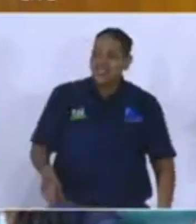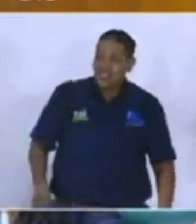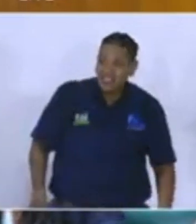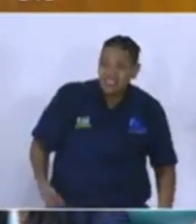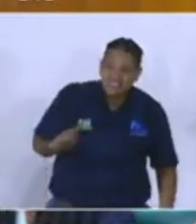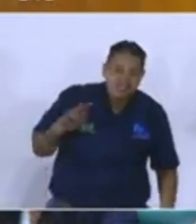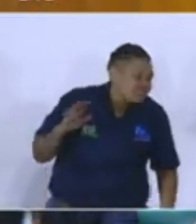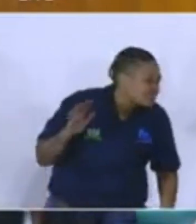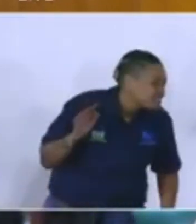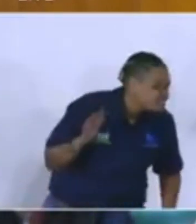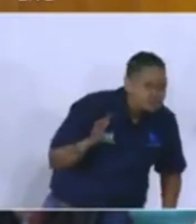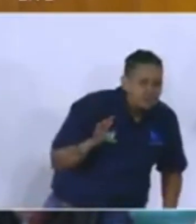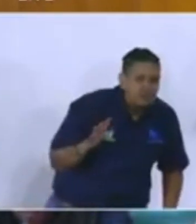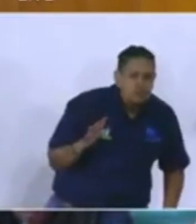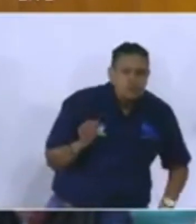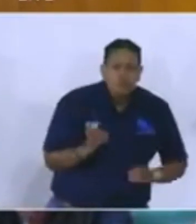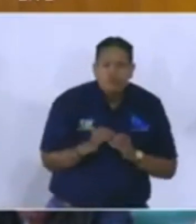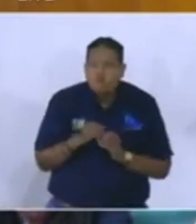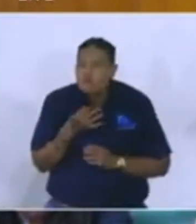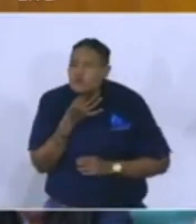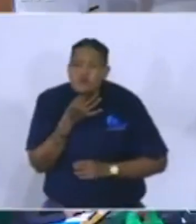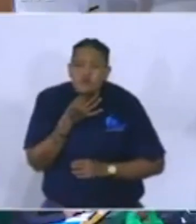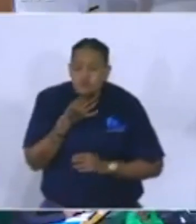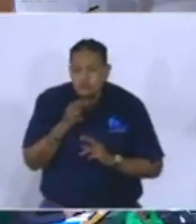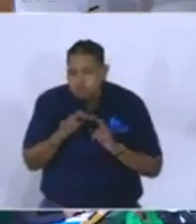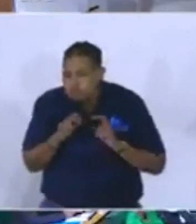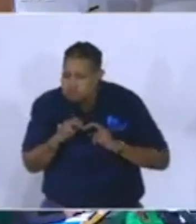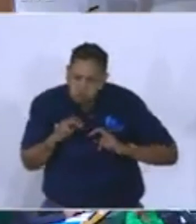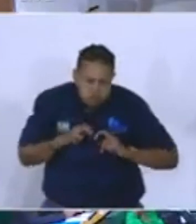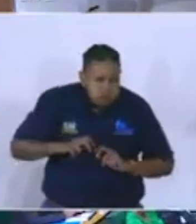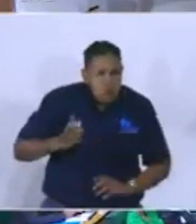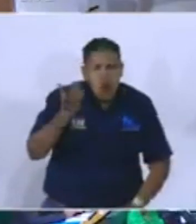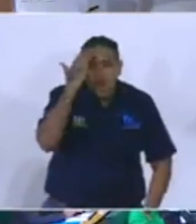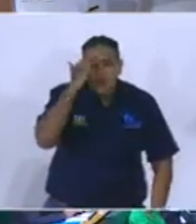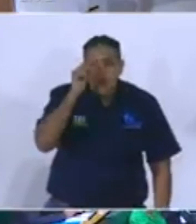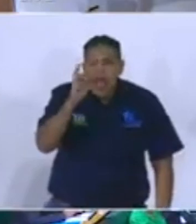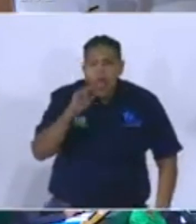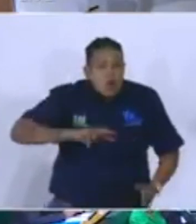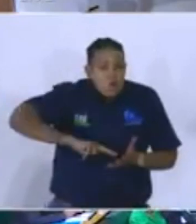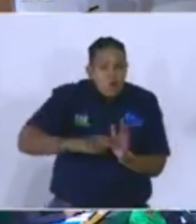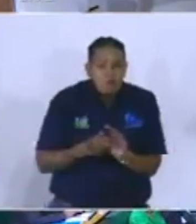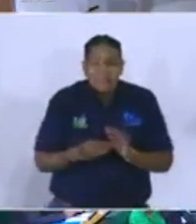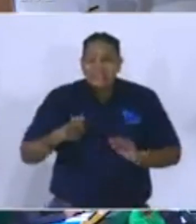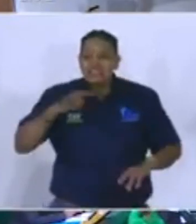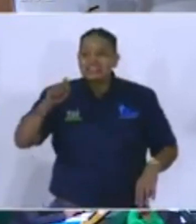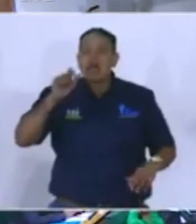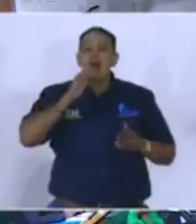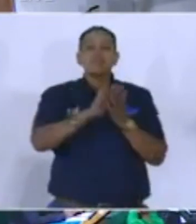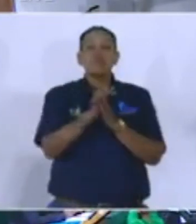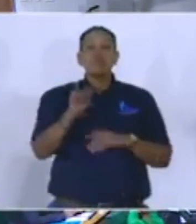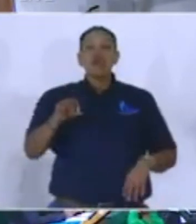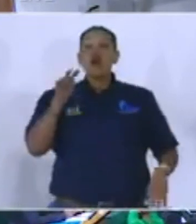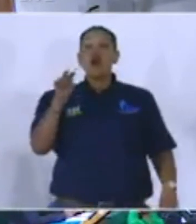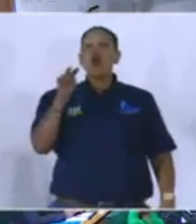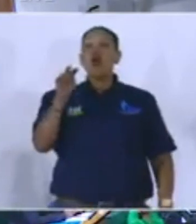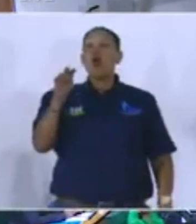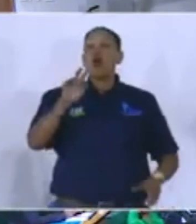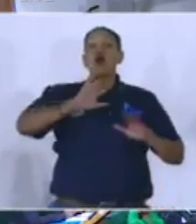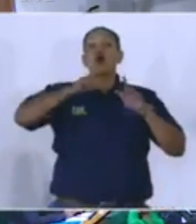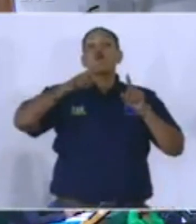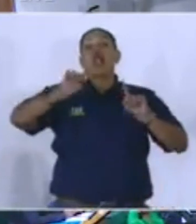to develop an inquisitive mind about it. Let us not become spectators while